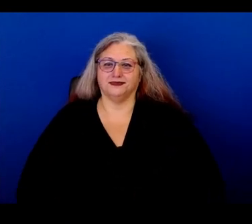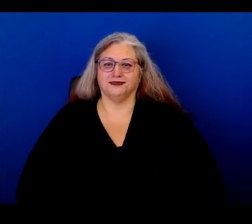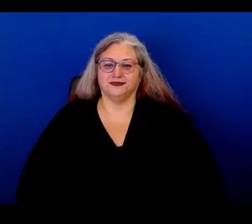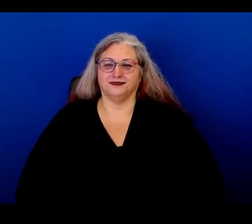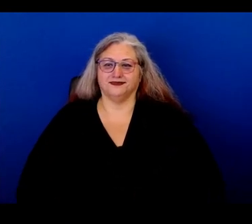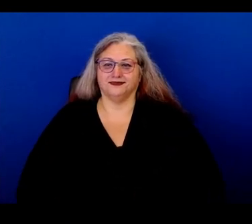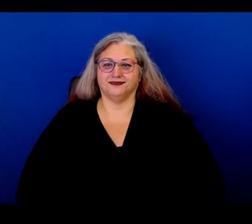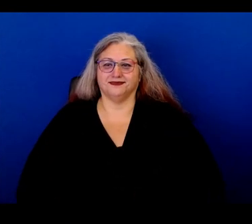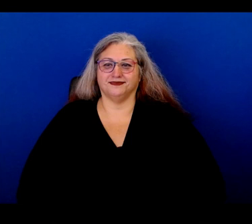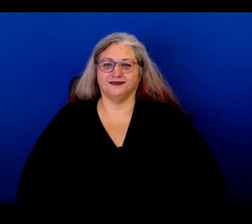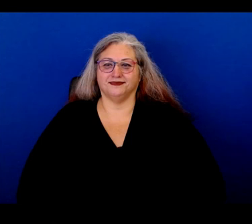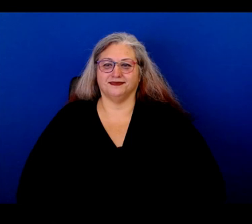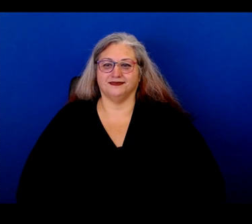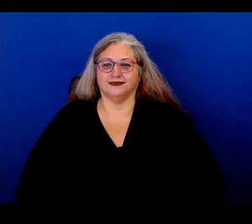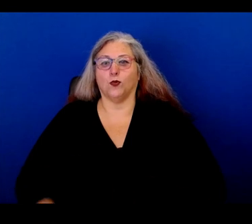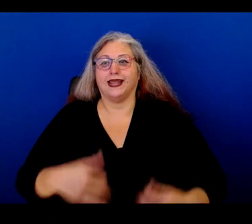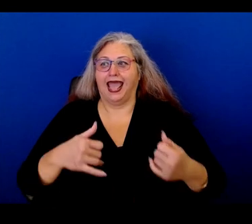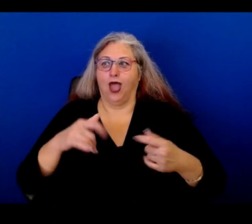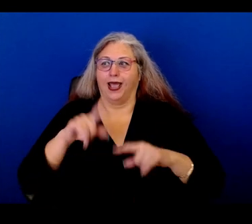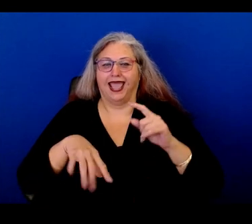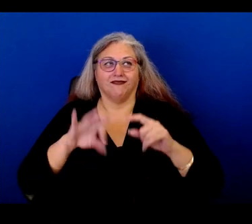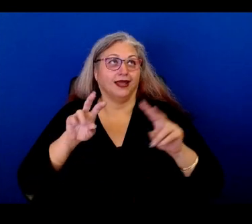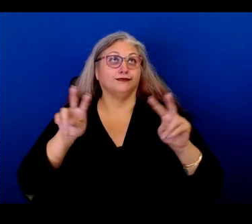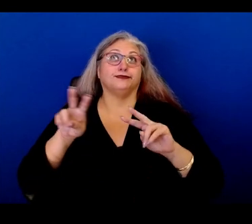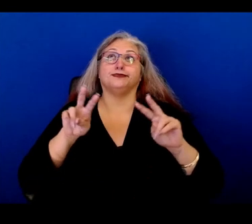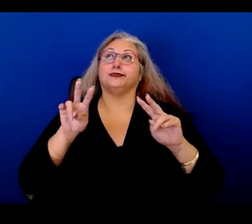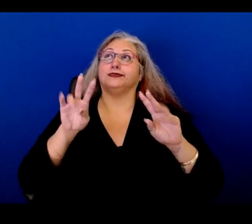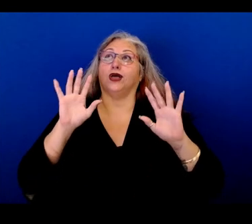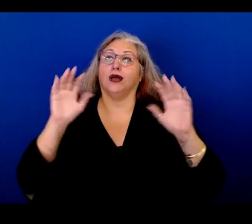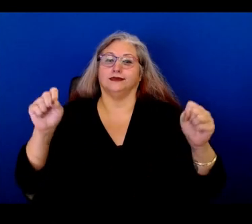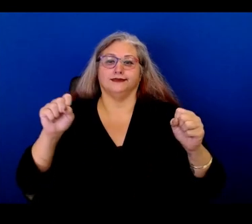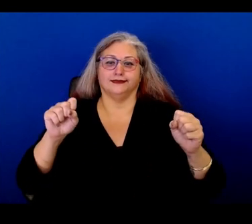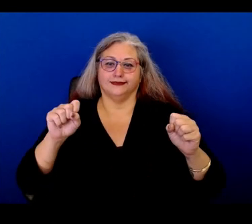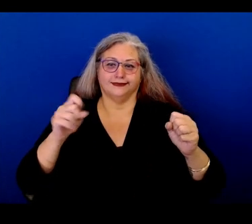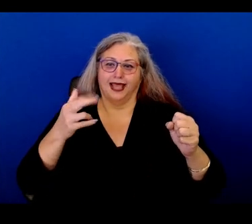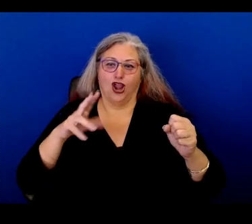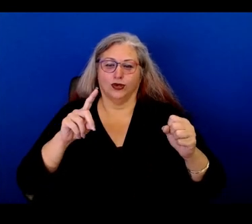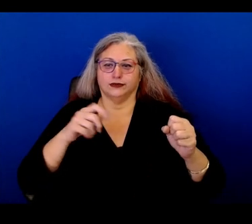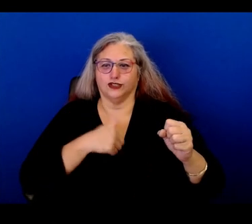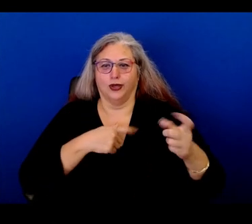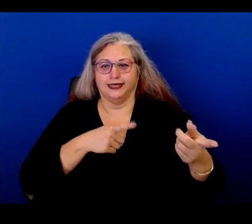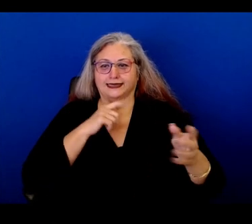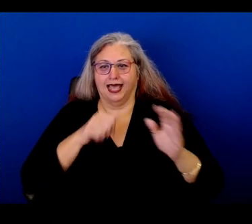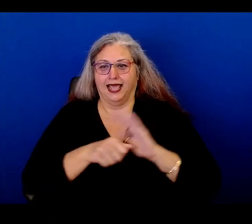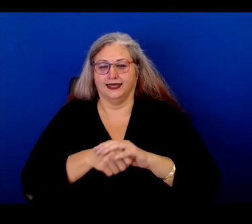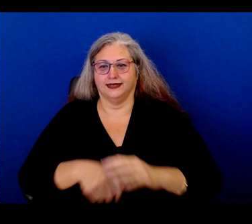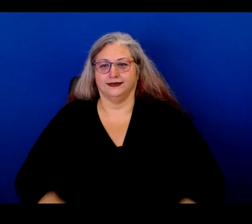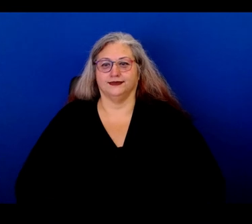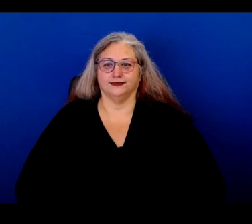the mosquito. Of course now he's nowhere to be found. No luck on Harold, he's hiding. Oh.